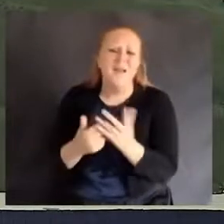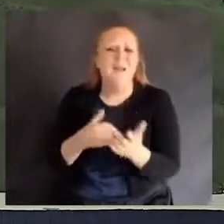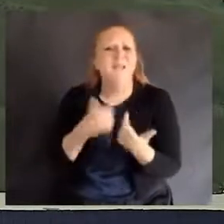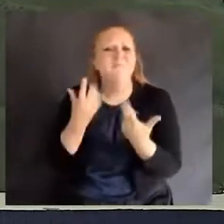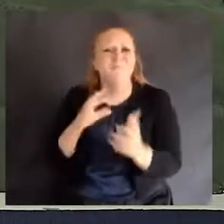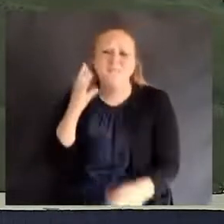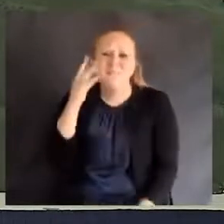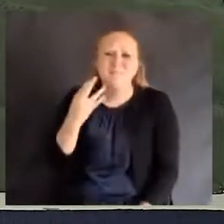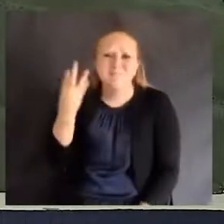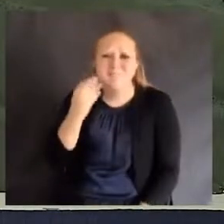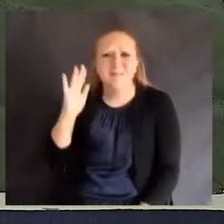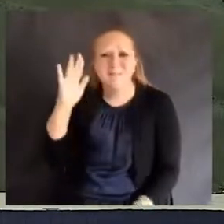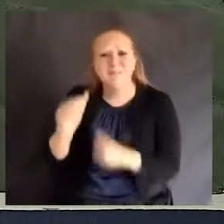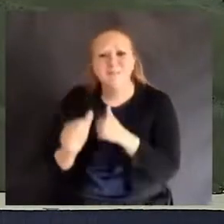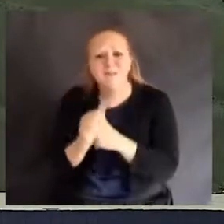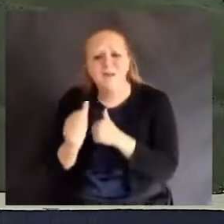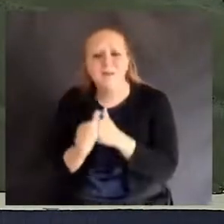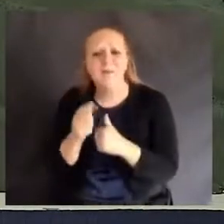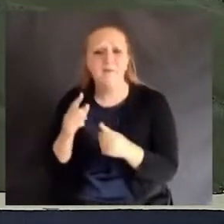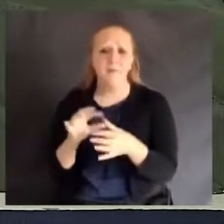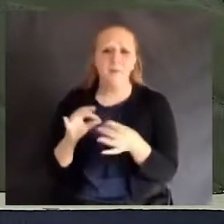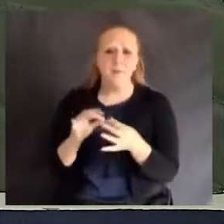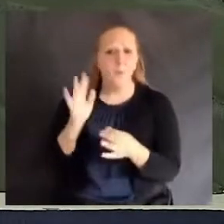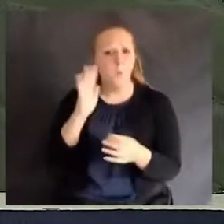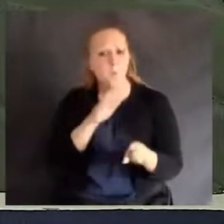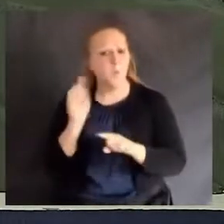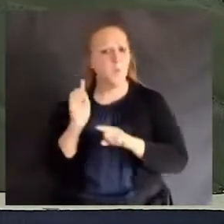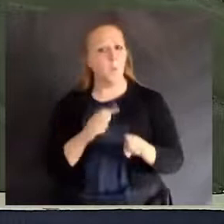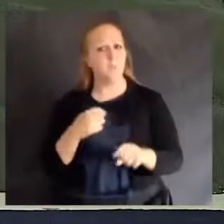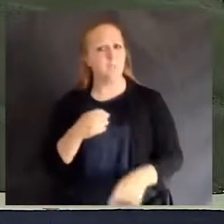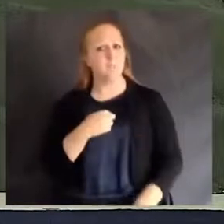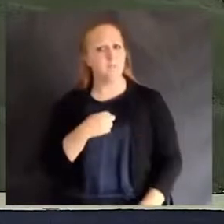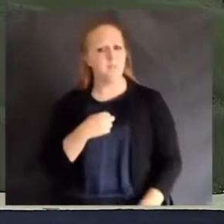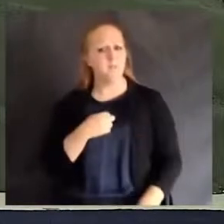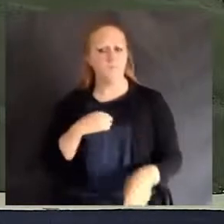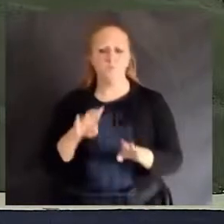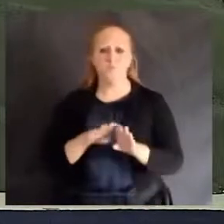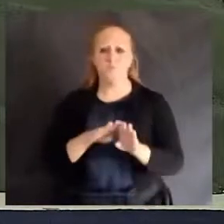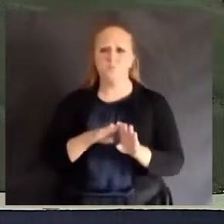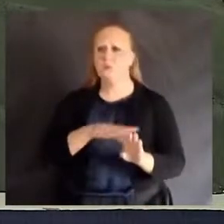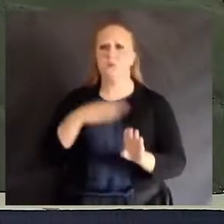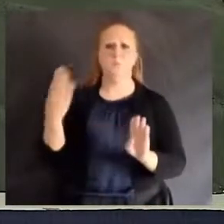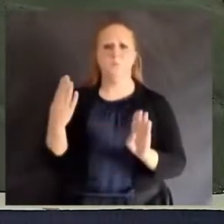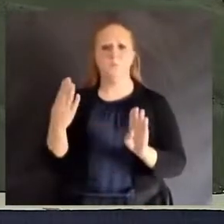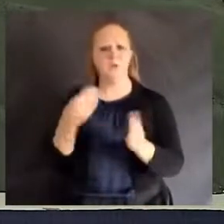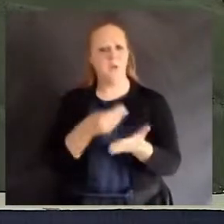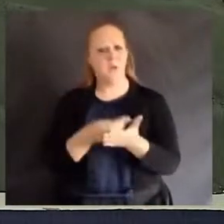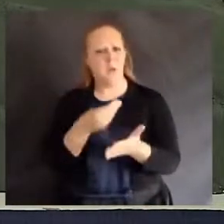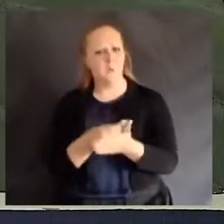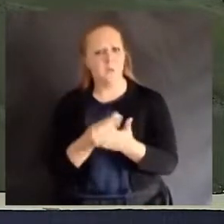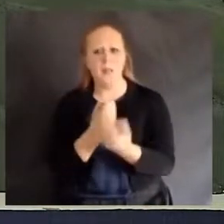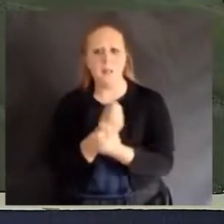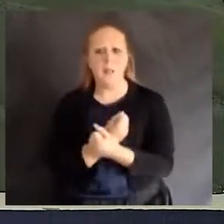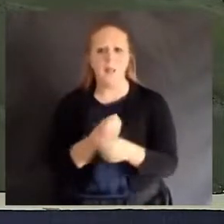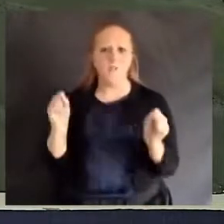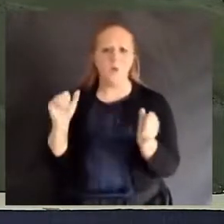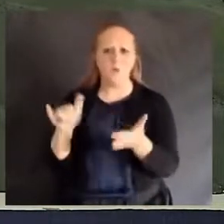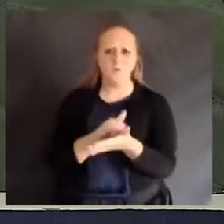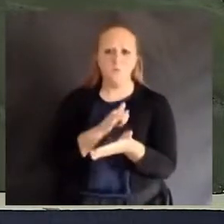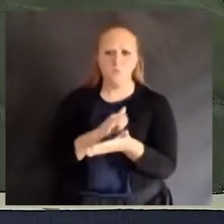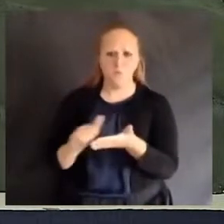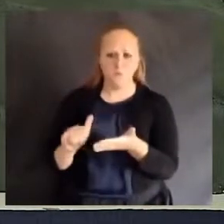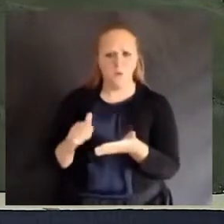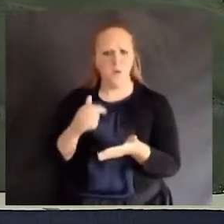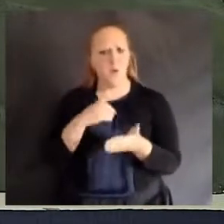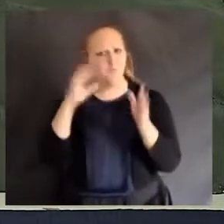threat, right? He was going to order me to reopen the economy, liberate New York, right? I'm